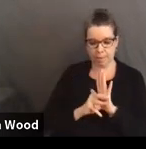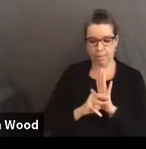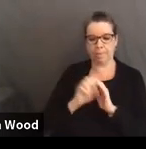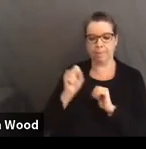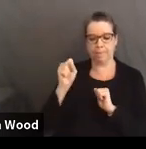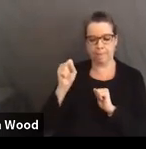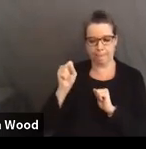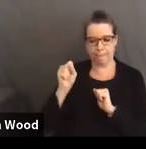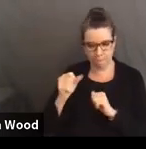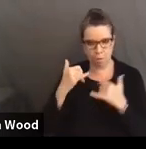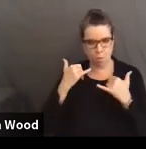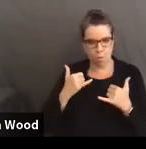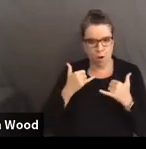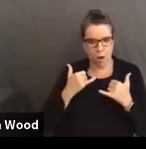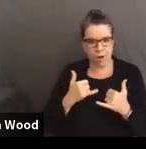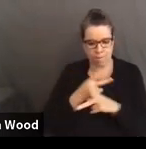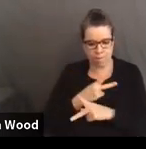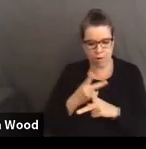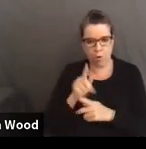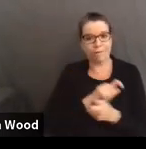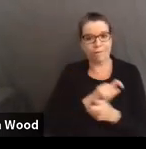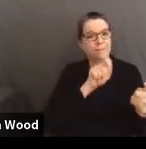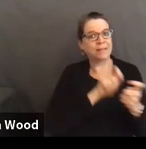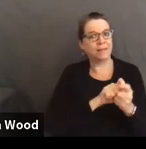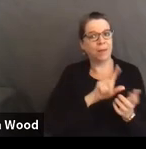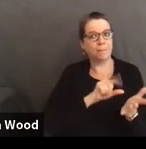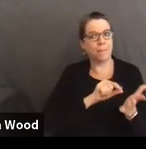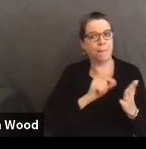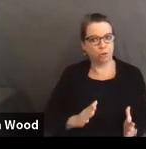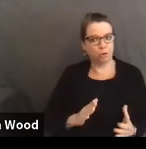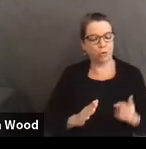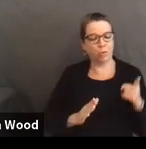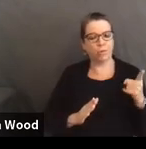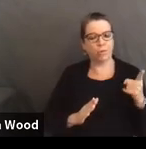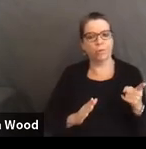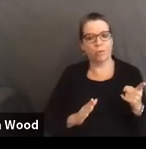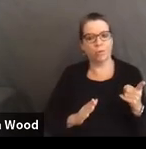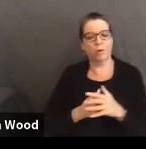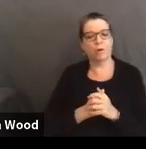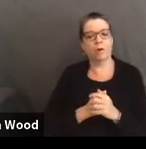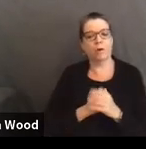we are working with a specific publisher, and therefore when we release that, we'll be able to share